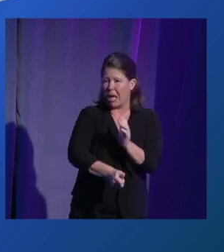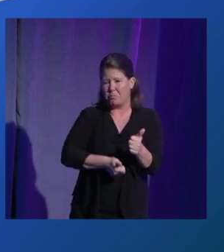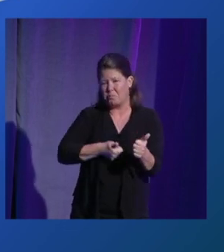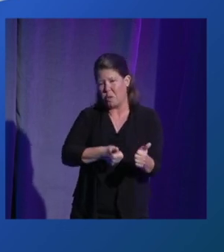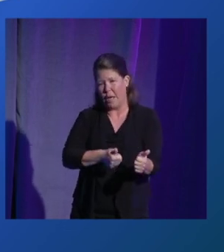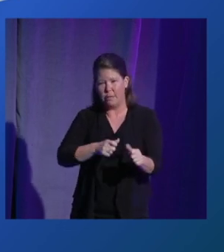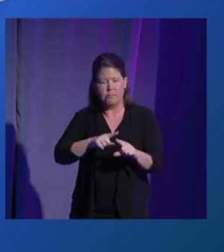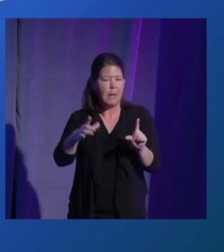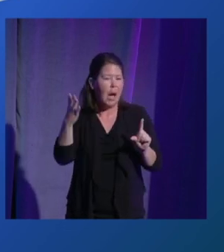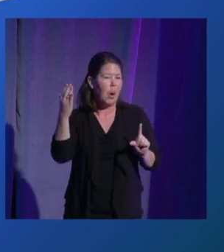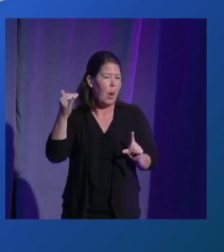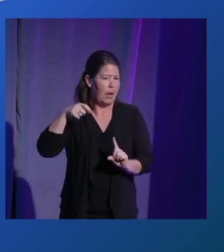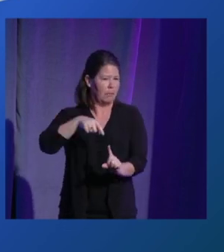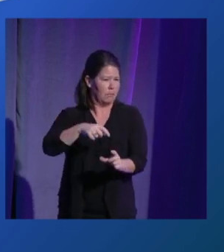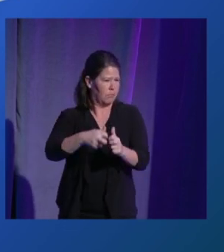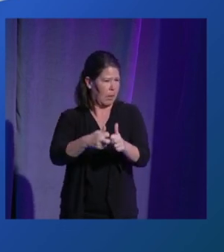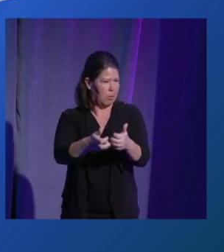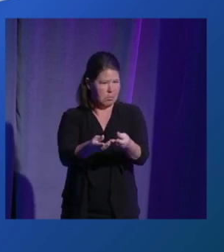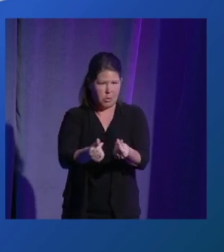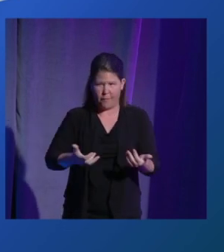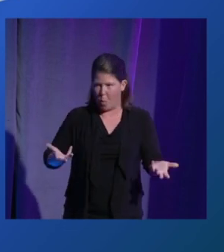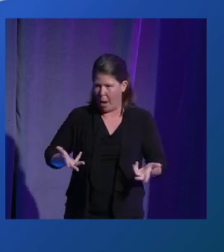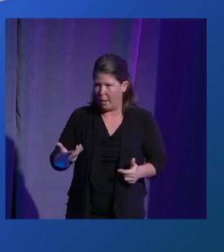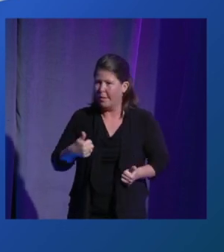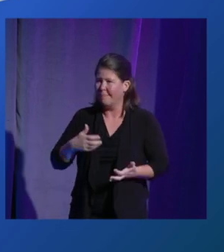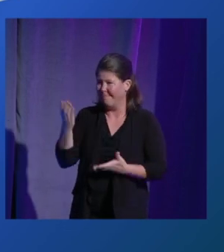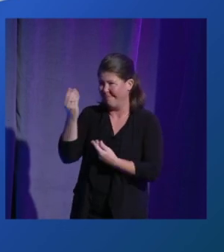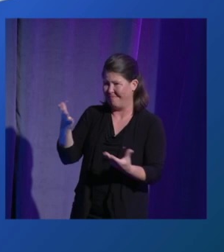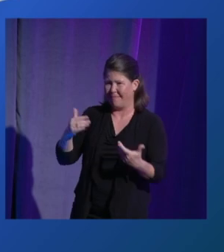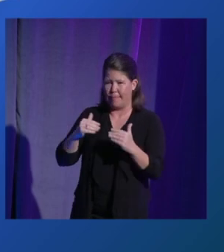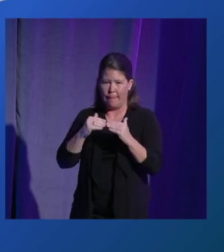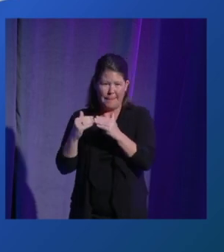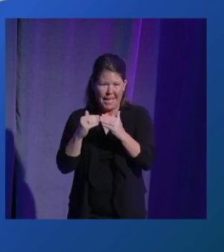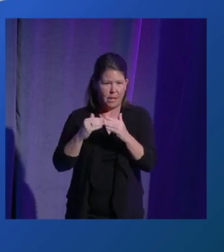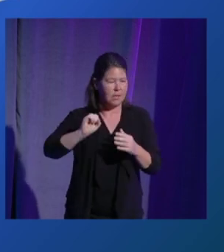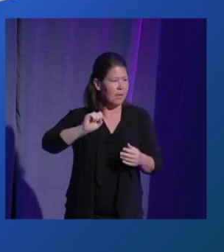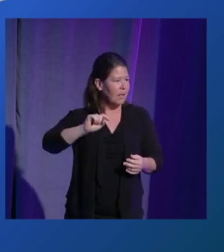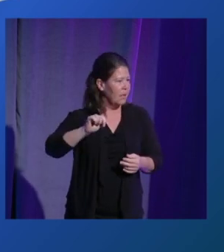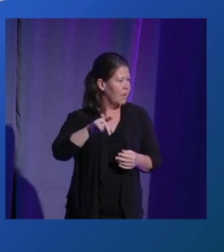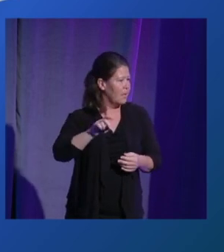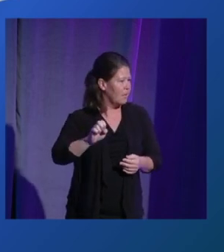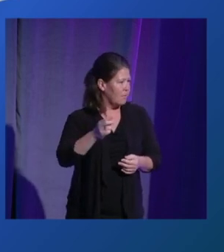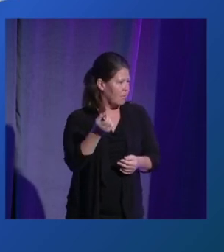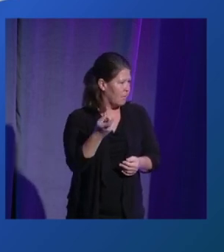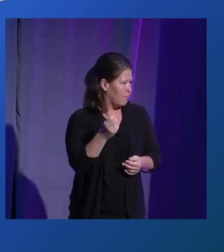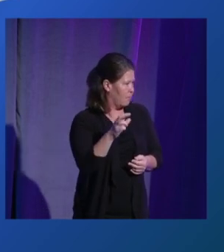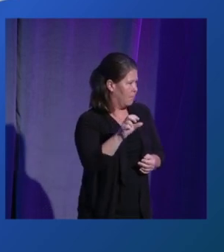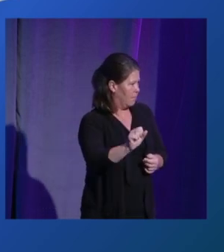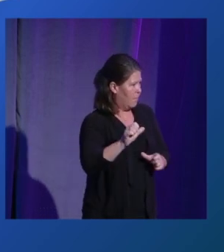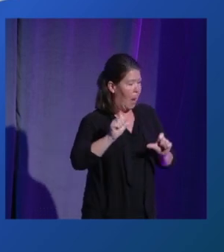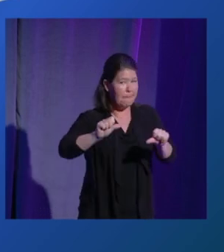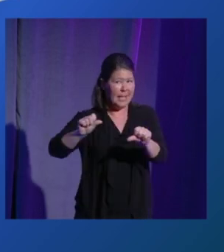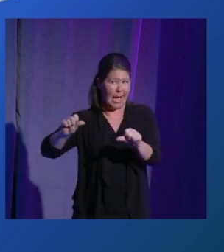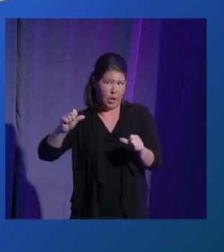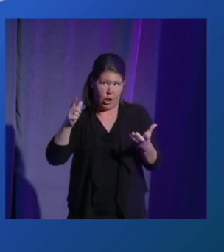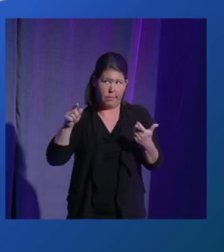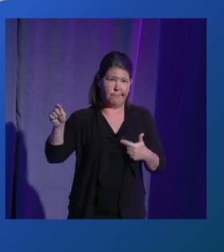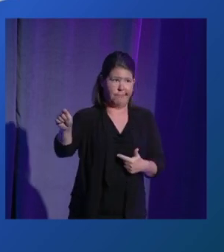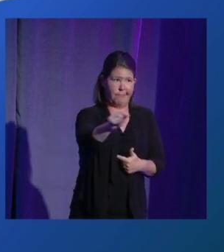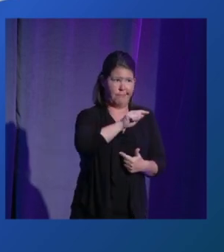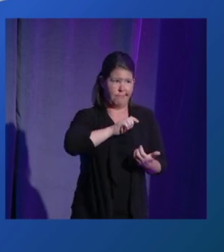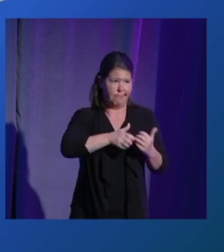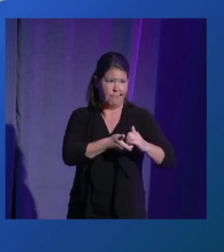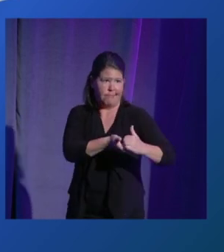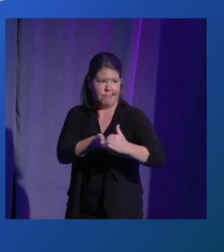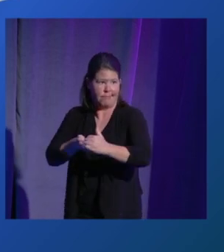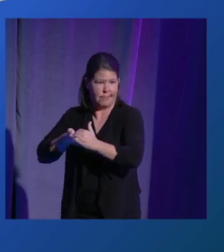you and be able to communicate that to your peers your stakeholders your potential employers B it